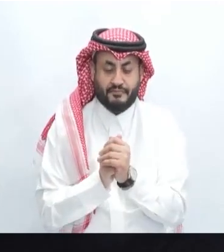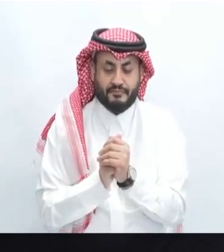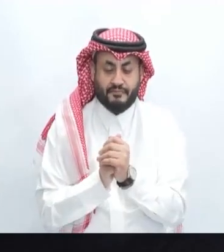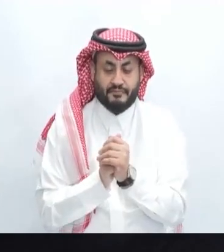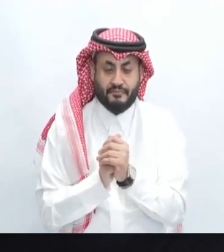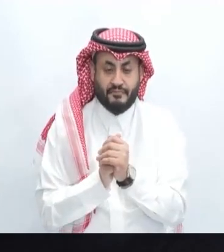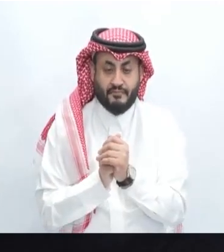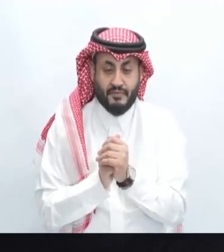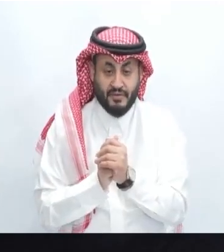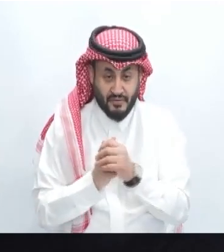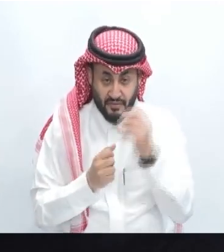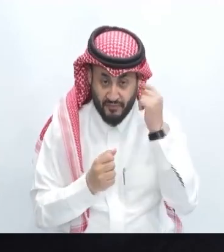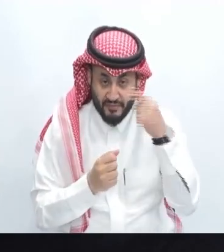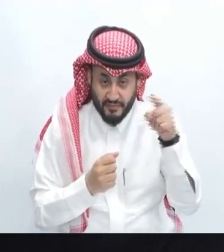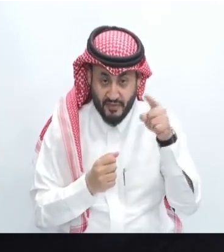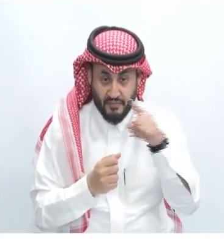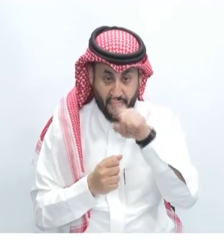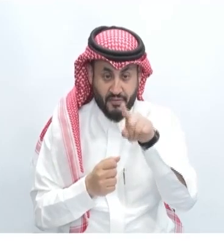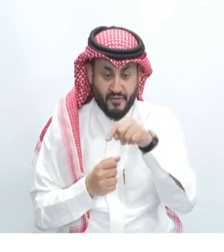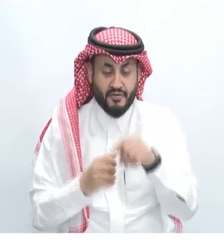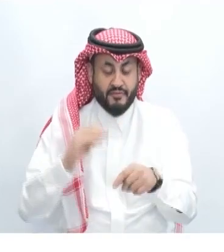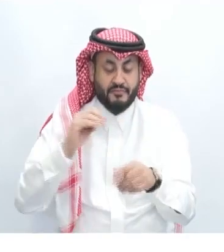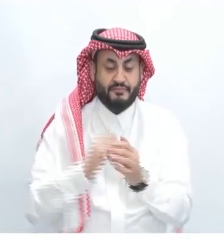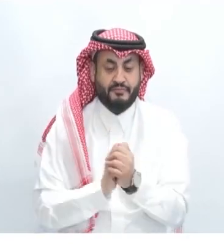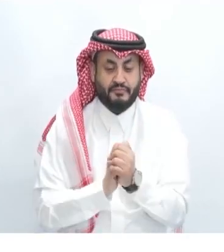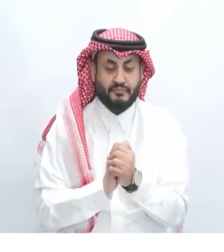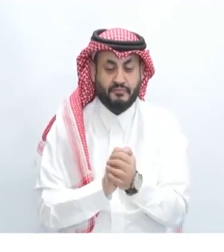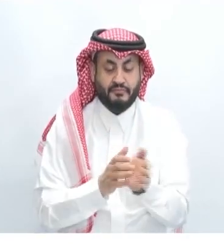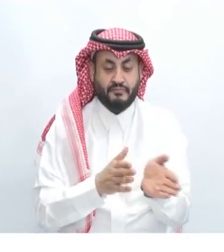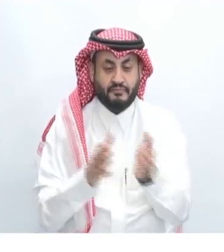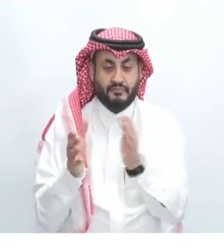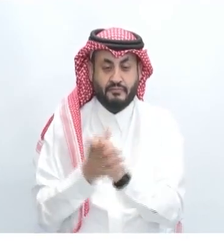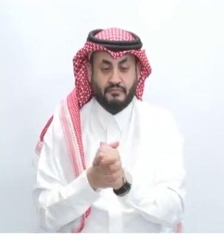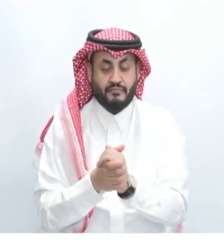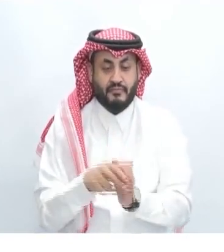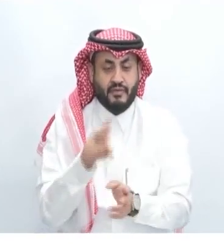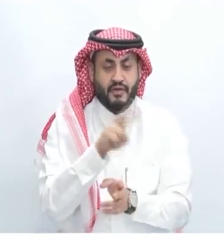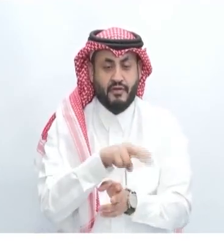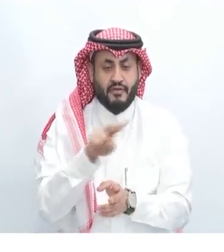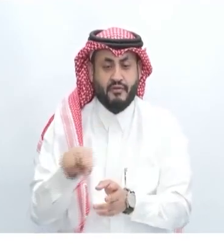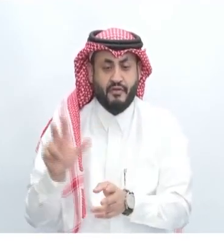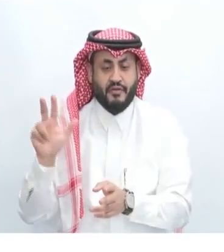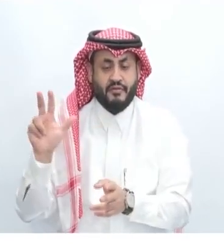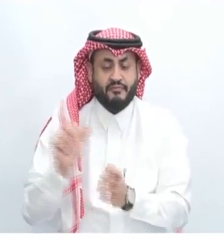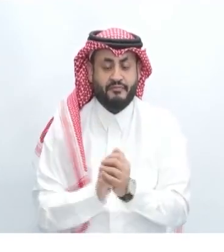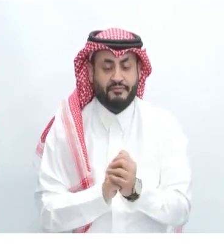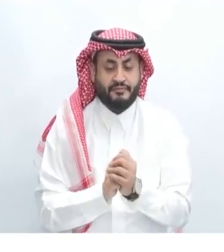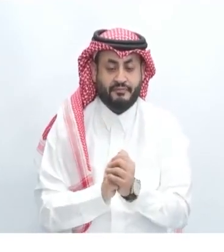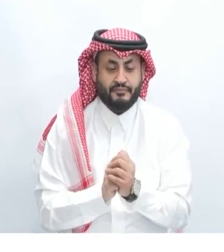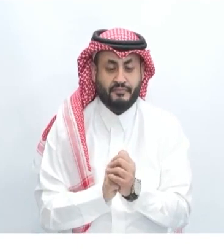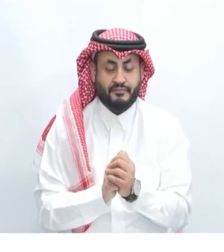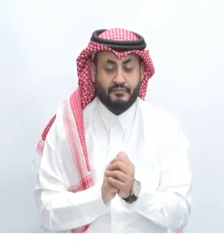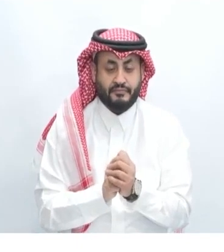whether if it's true, you would say that's right. And after this, we went to the third lesson in this unit, which is words,